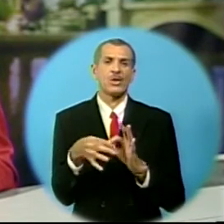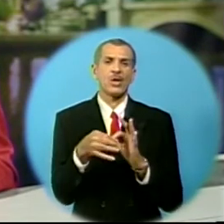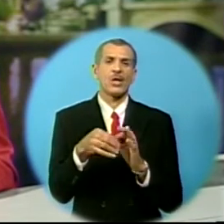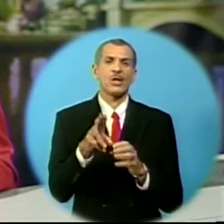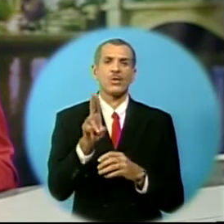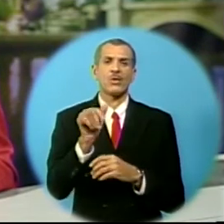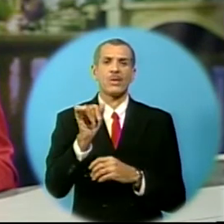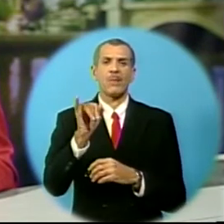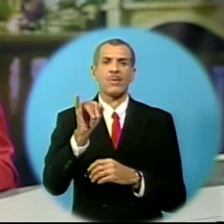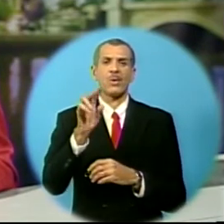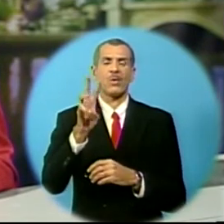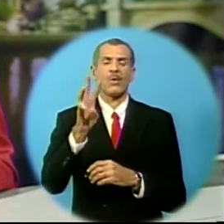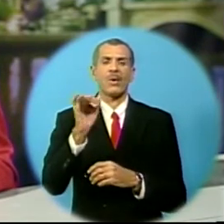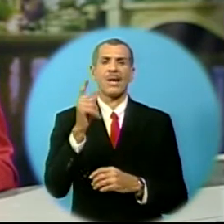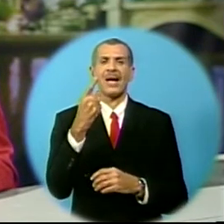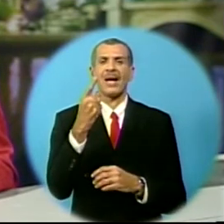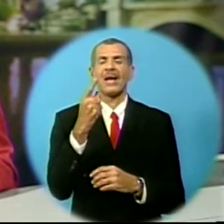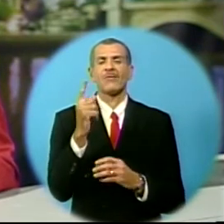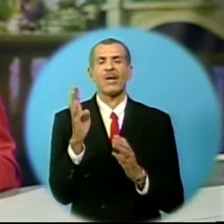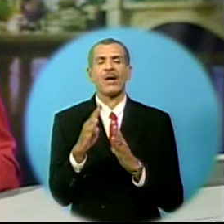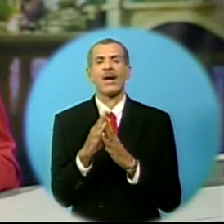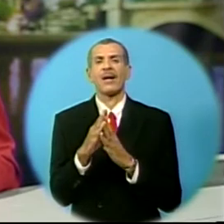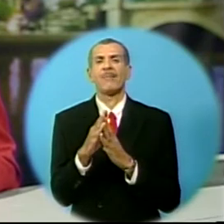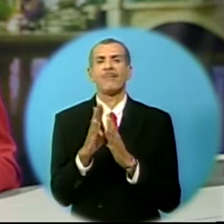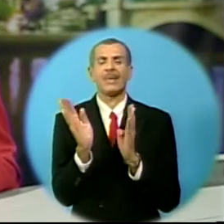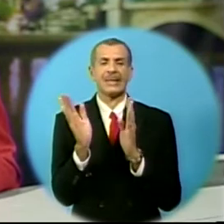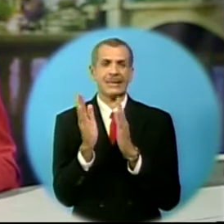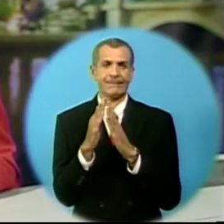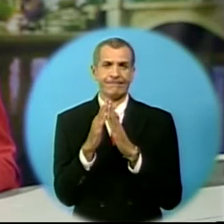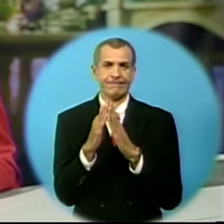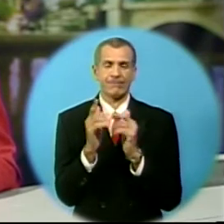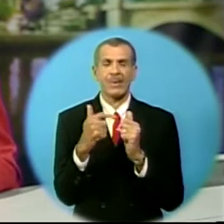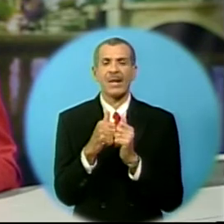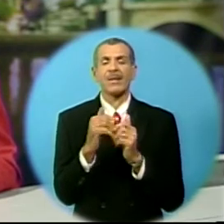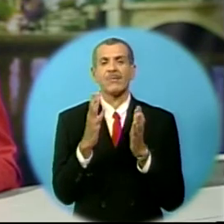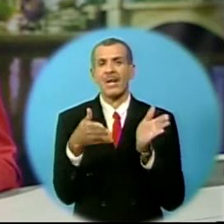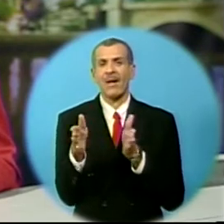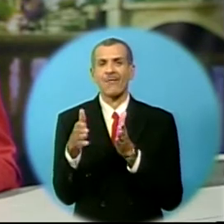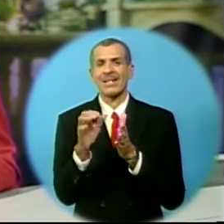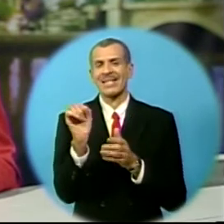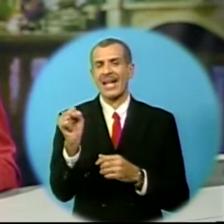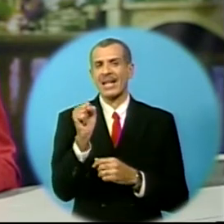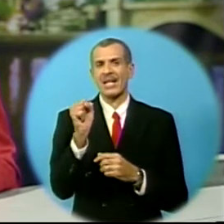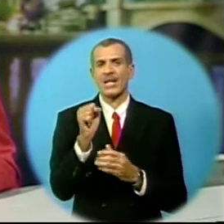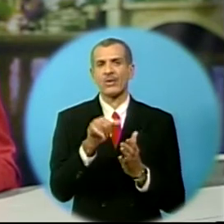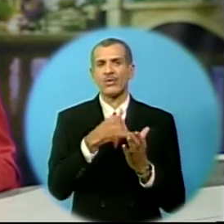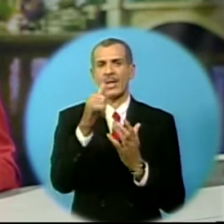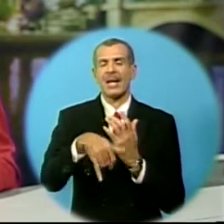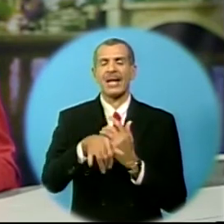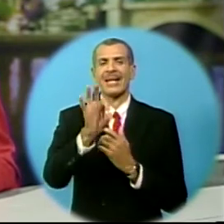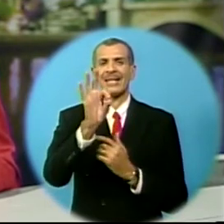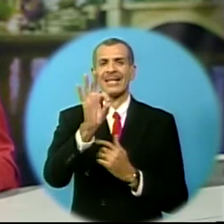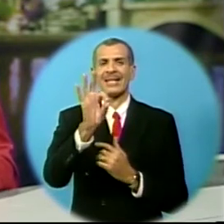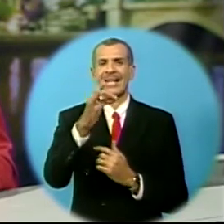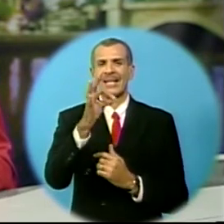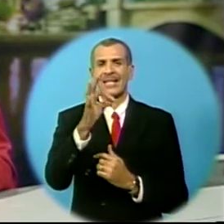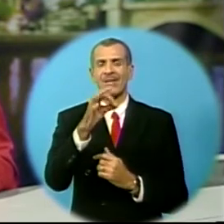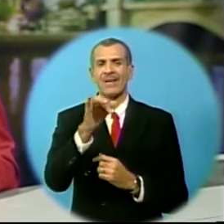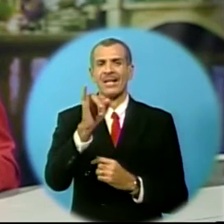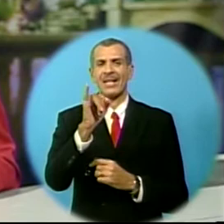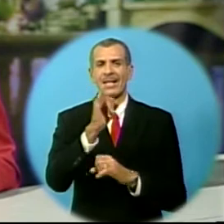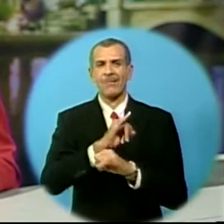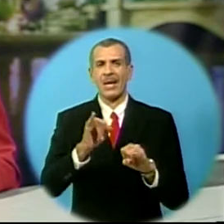of Independence Square for a public meeting. That meeting is scheduled to be held on Saturday, July 19th in Independence